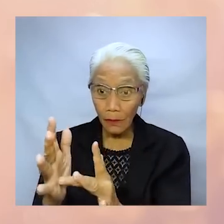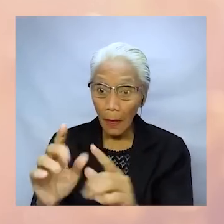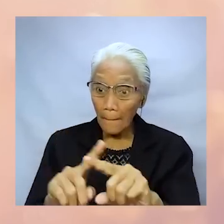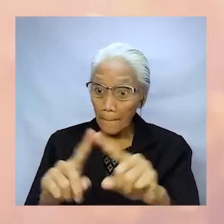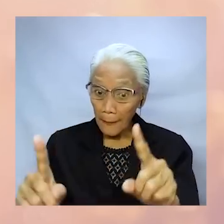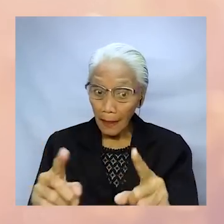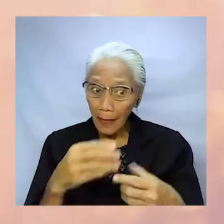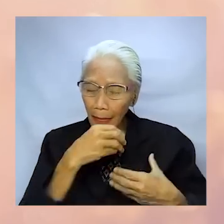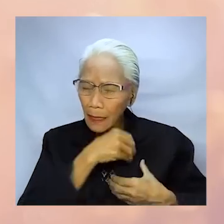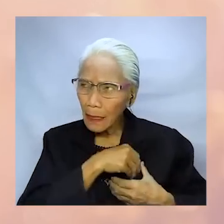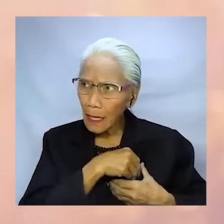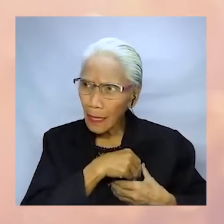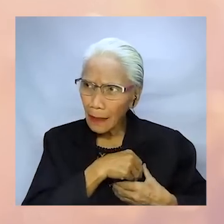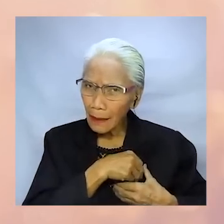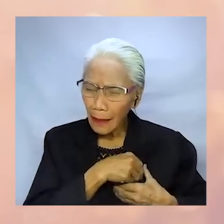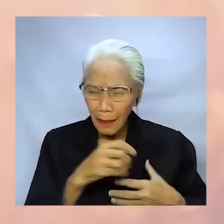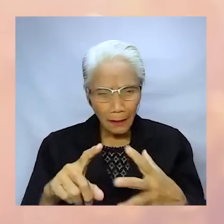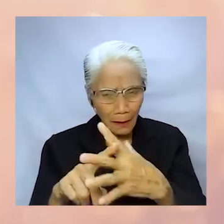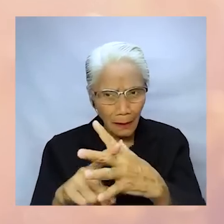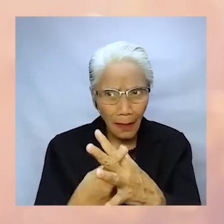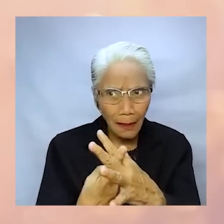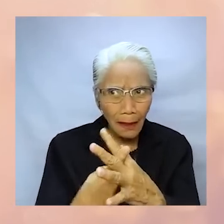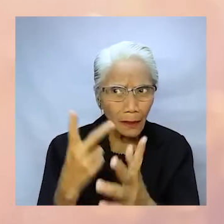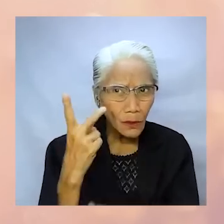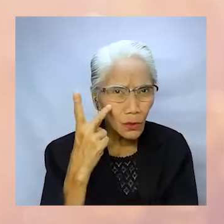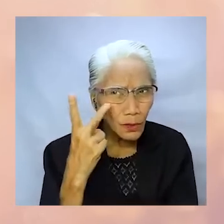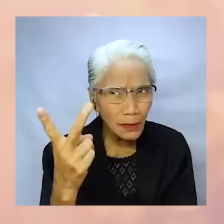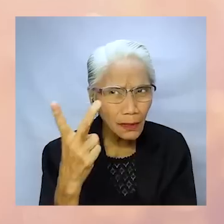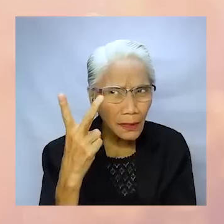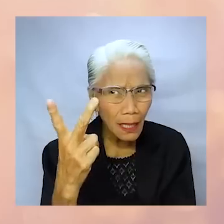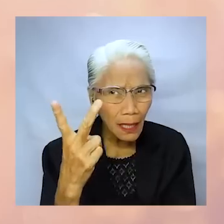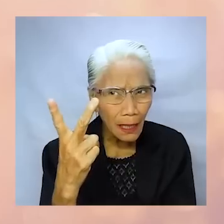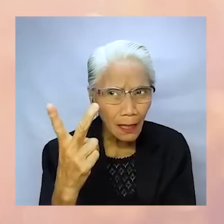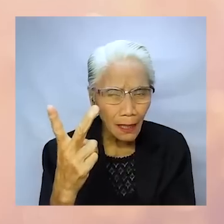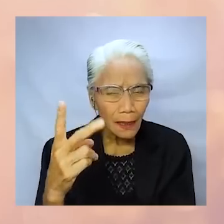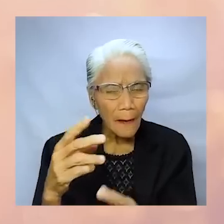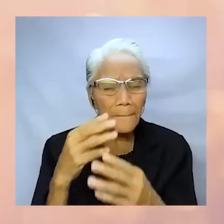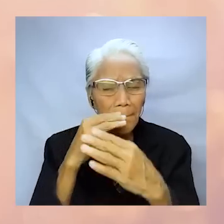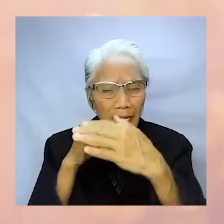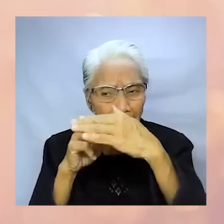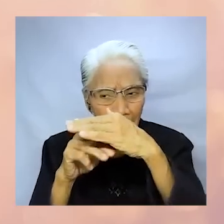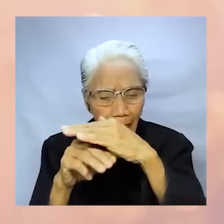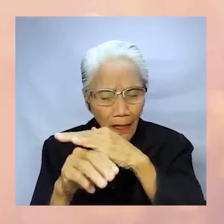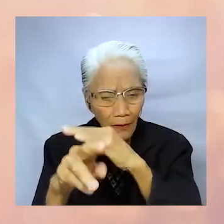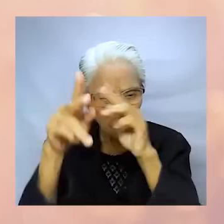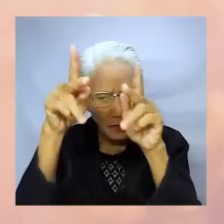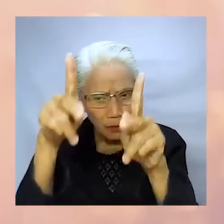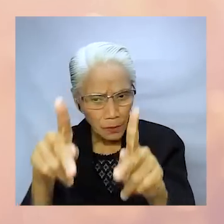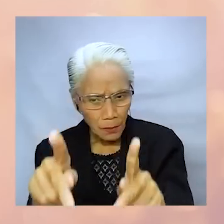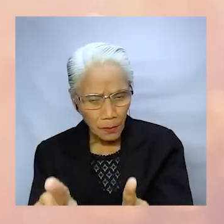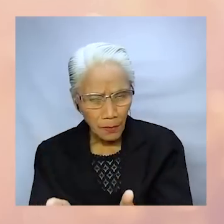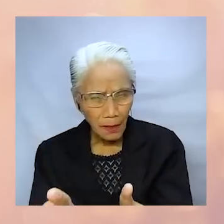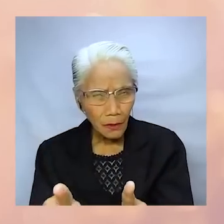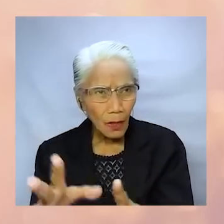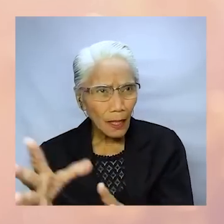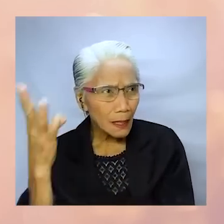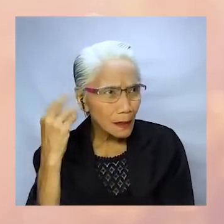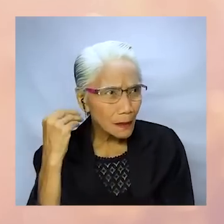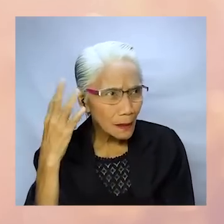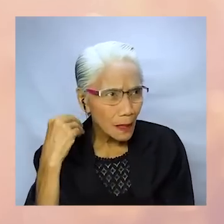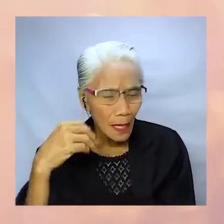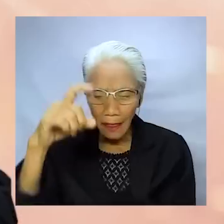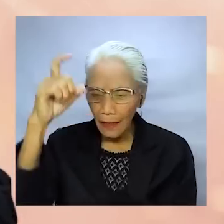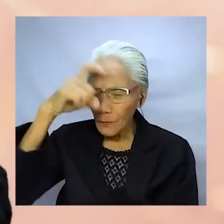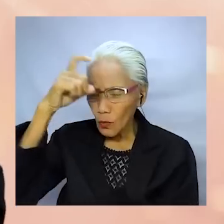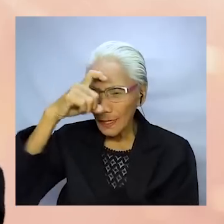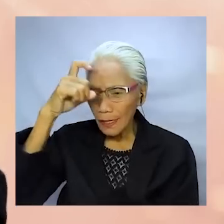beginning to see. He was beginning to see the mystery of this person. He was beginning to hear the wisdom of this